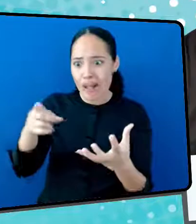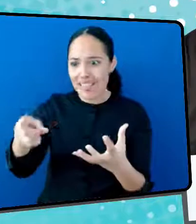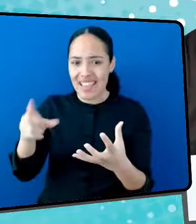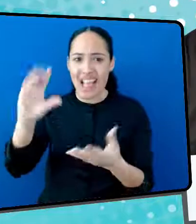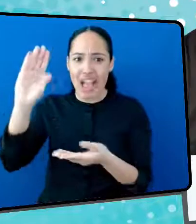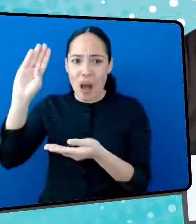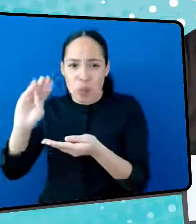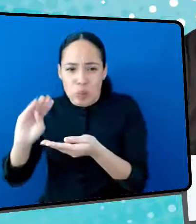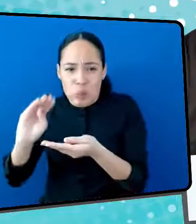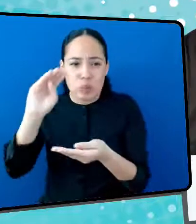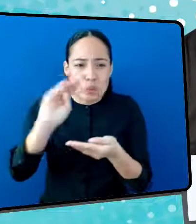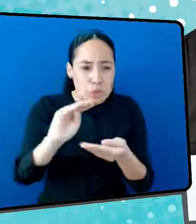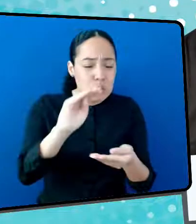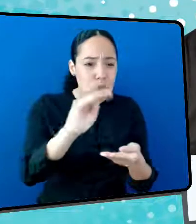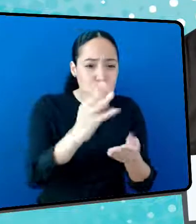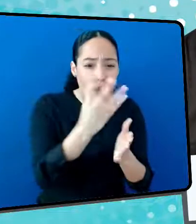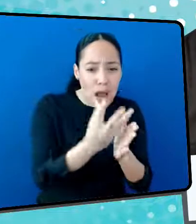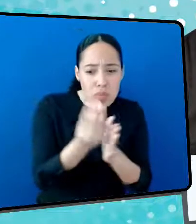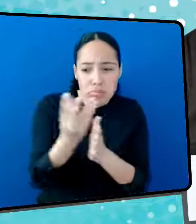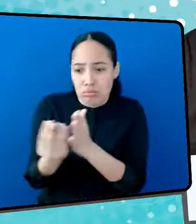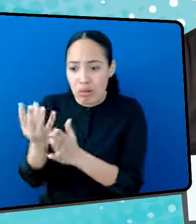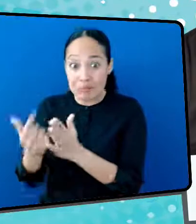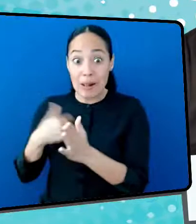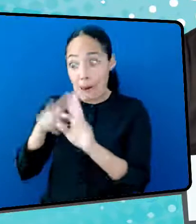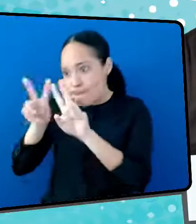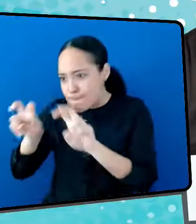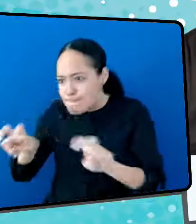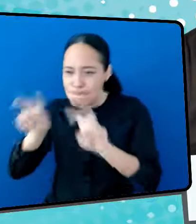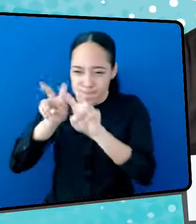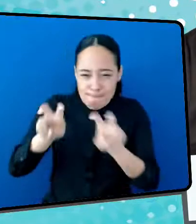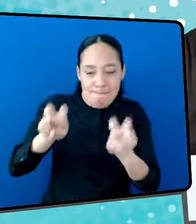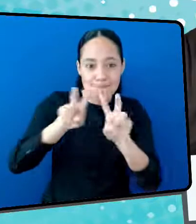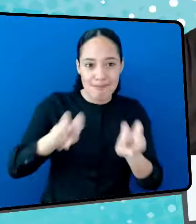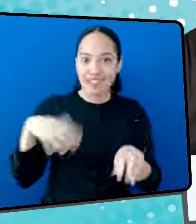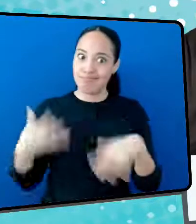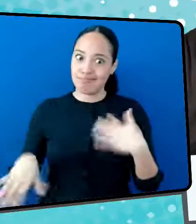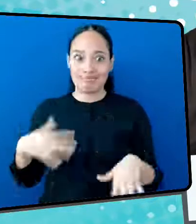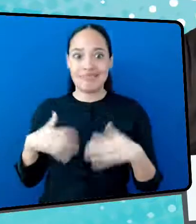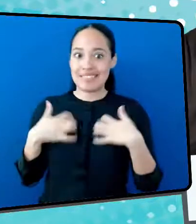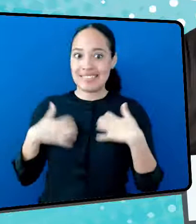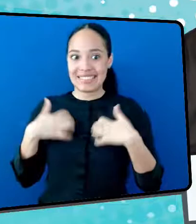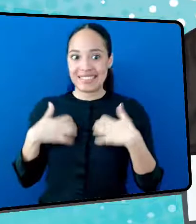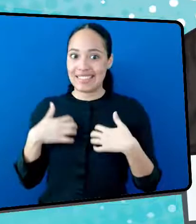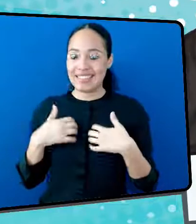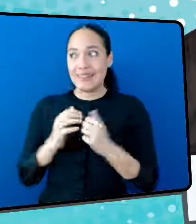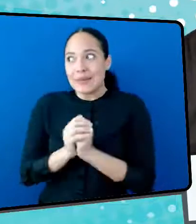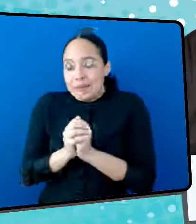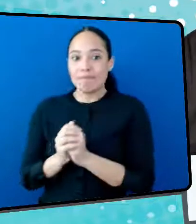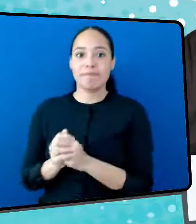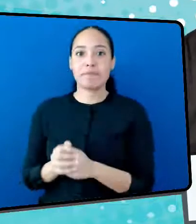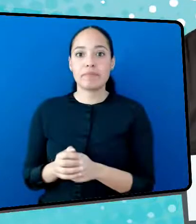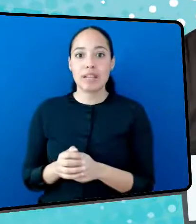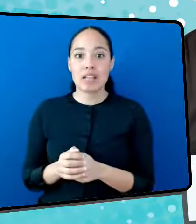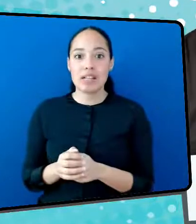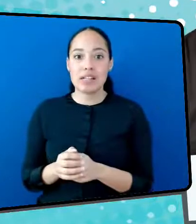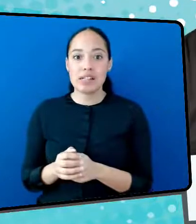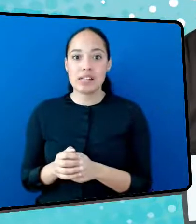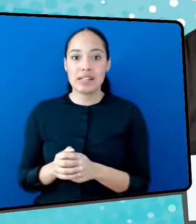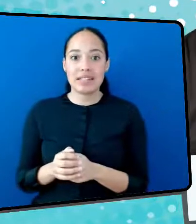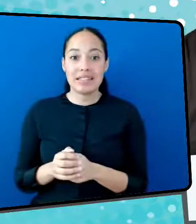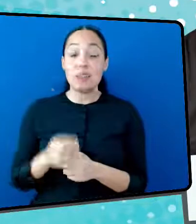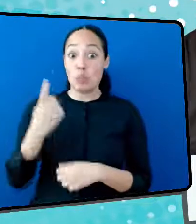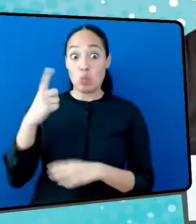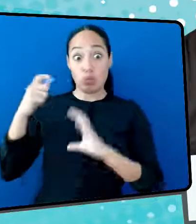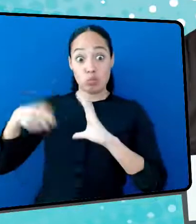sustainability thing. So it was really fun. Amazing guy, Lucas, privileged to work with him. Did a really fun project around